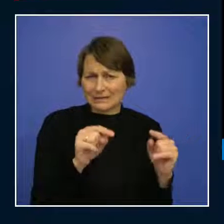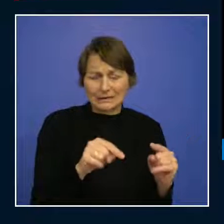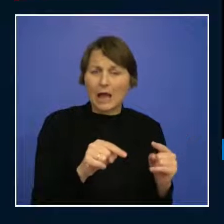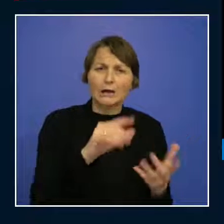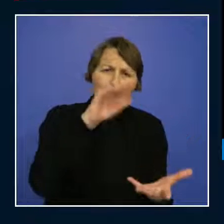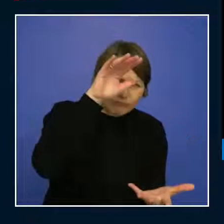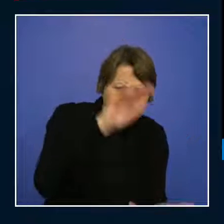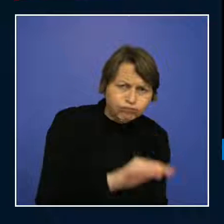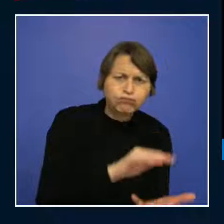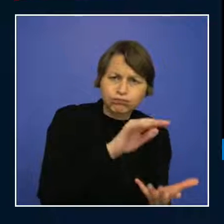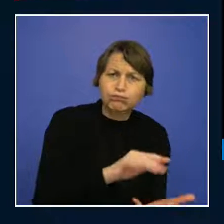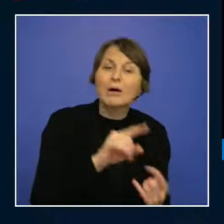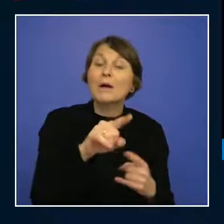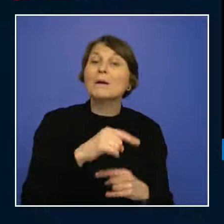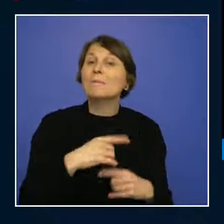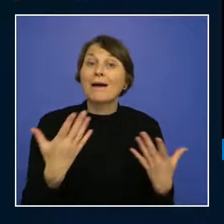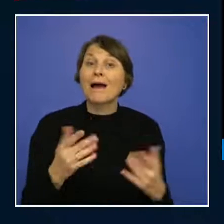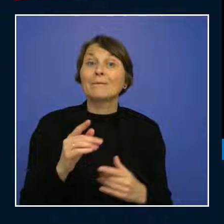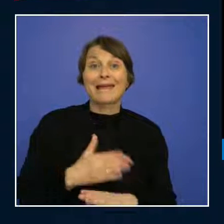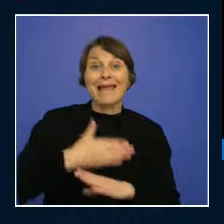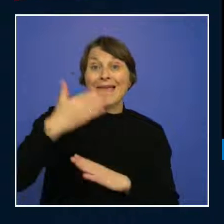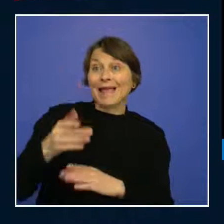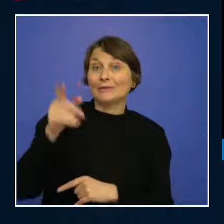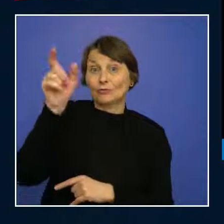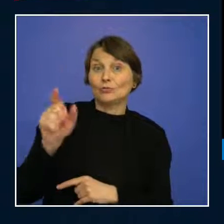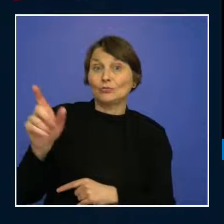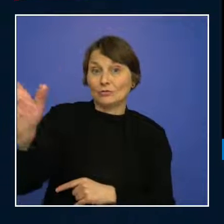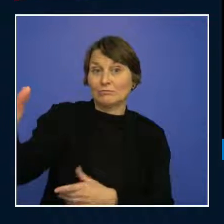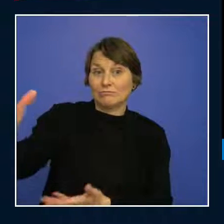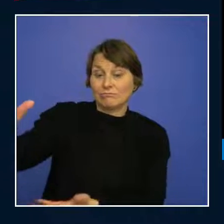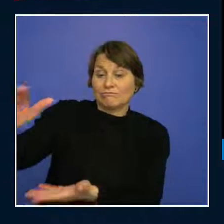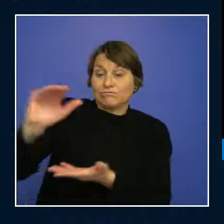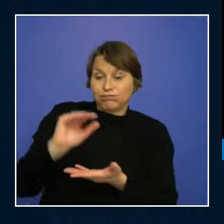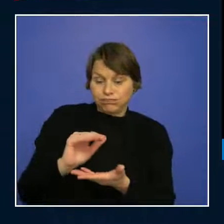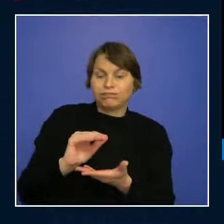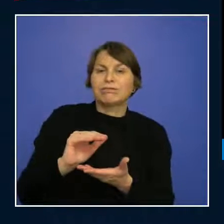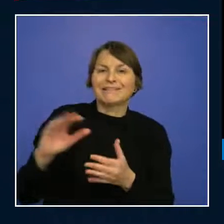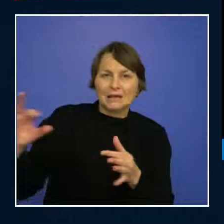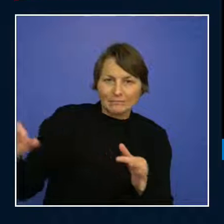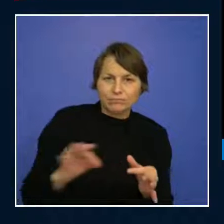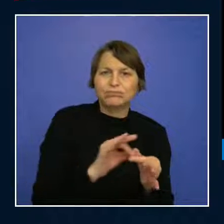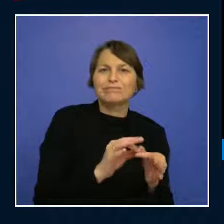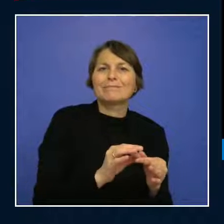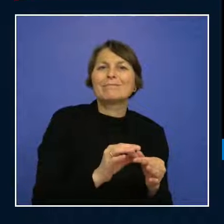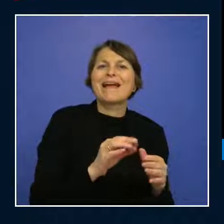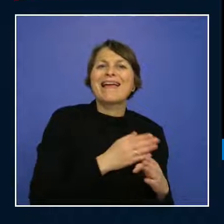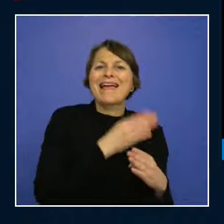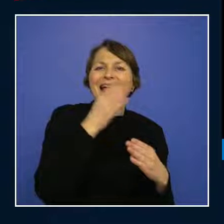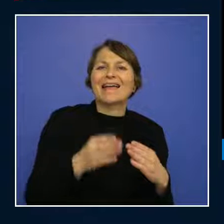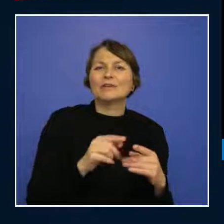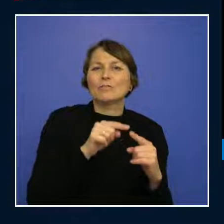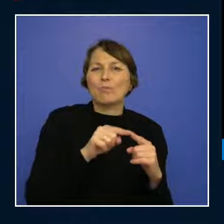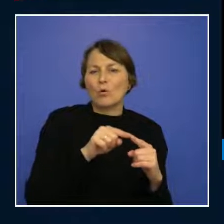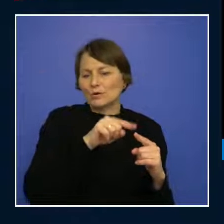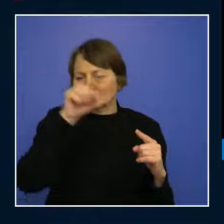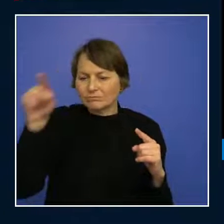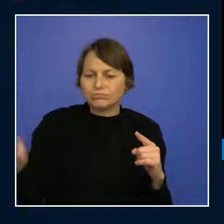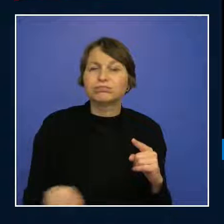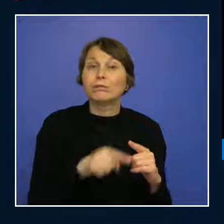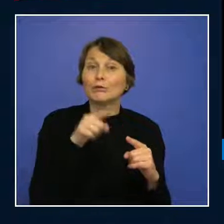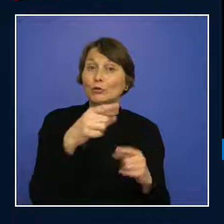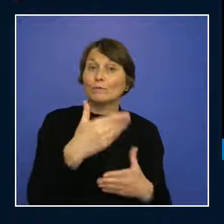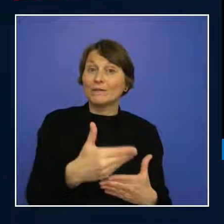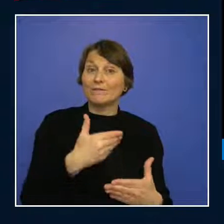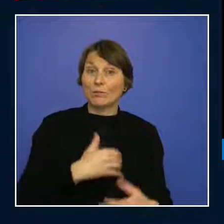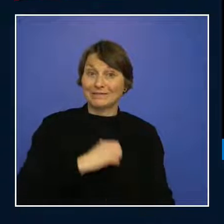packet from your end user and then just passes that packet on to the endpoint that the routing algorithm that you have set up actually allows it